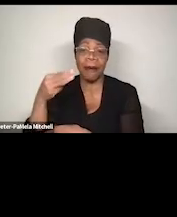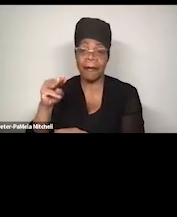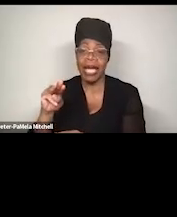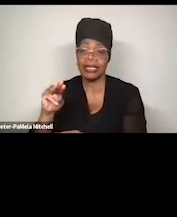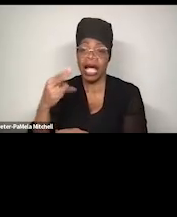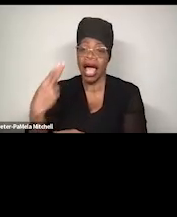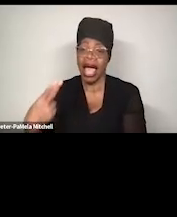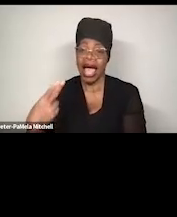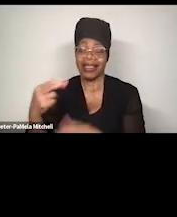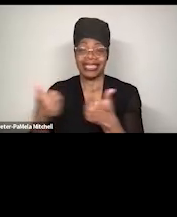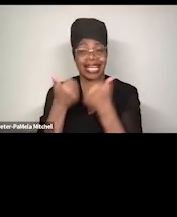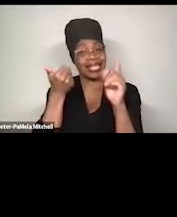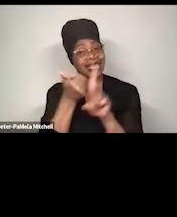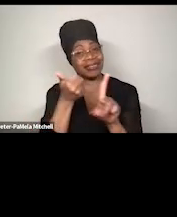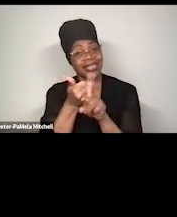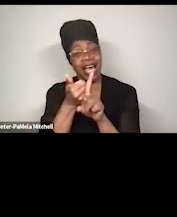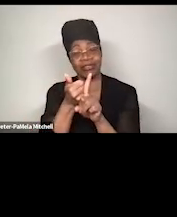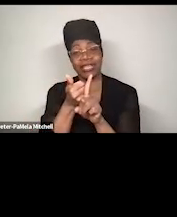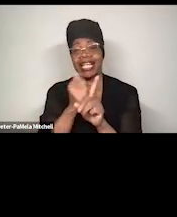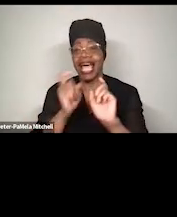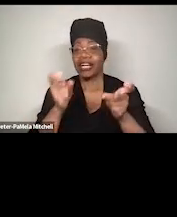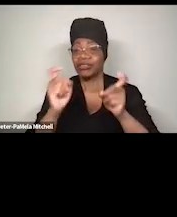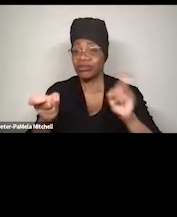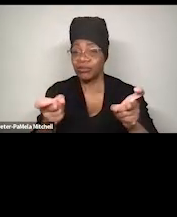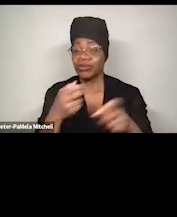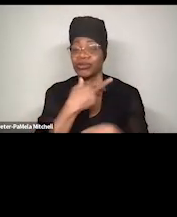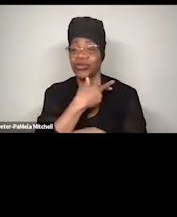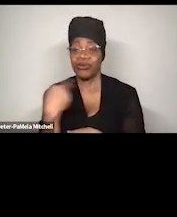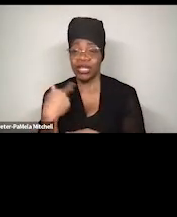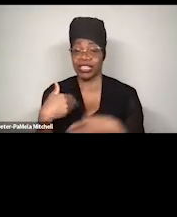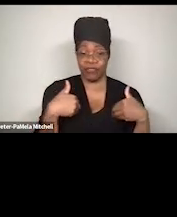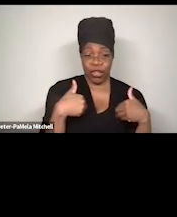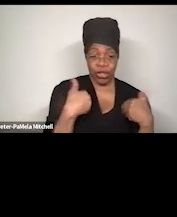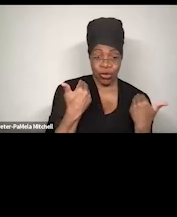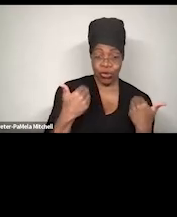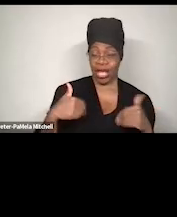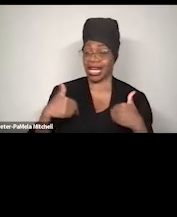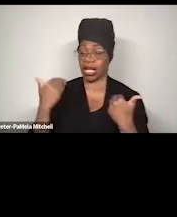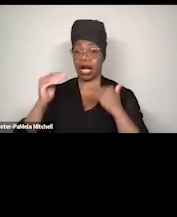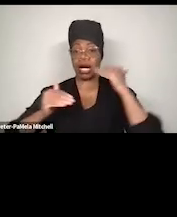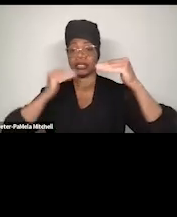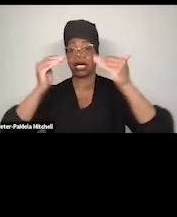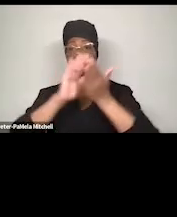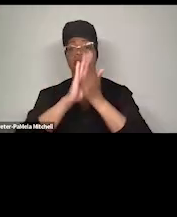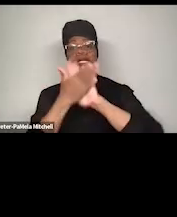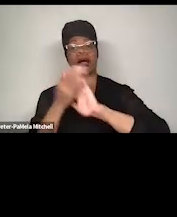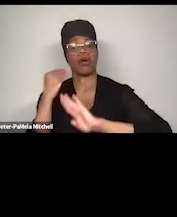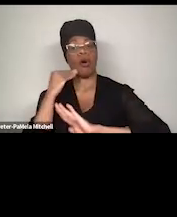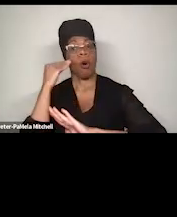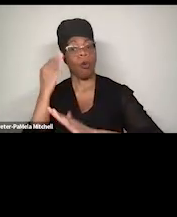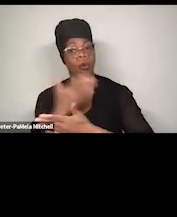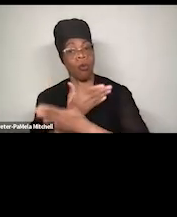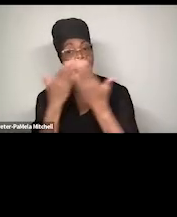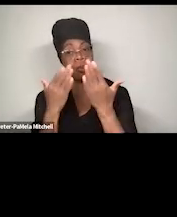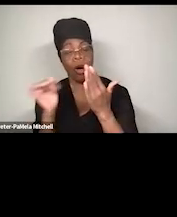this contributes to risk for the youth or young adult becoming homeless. So some other drivers are things like